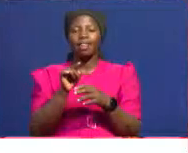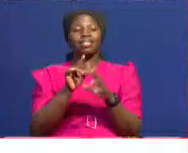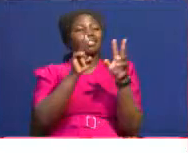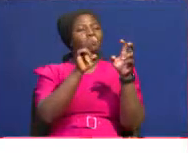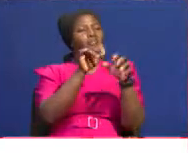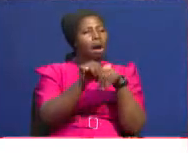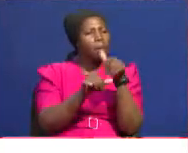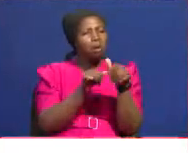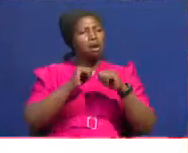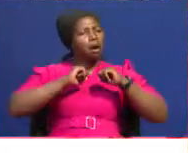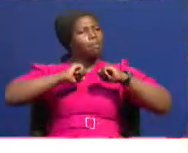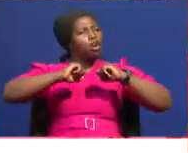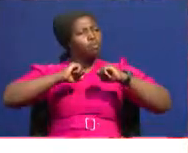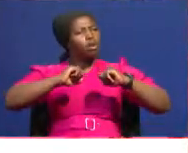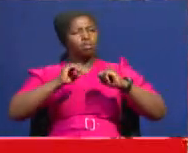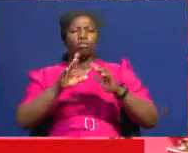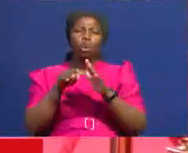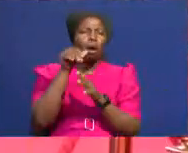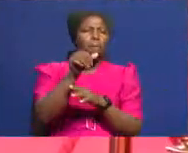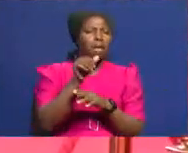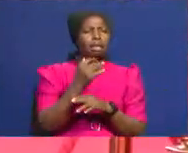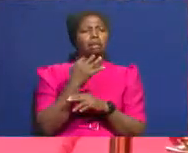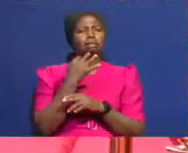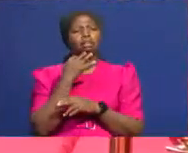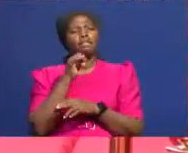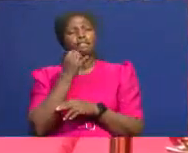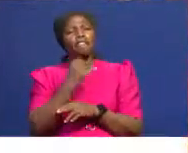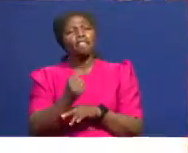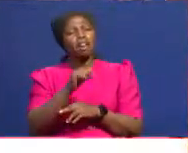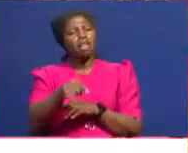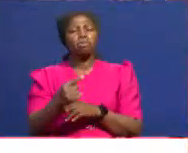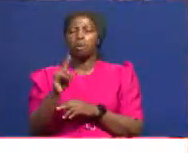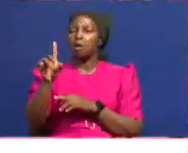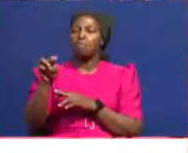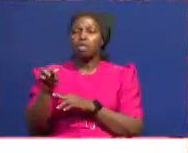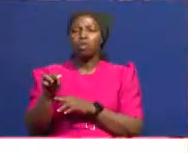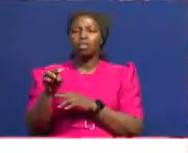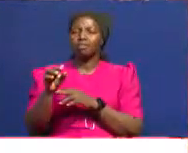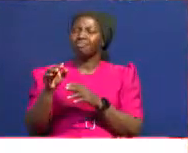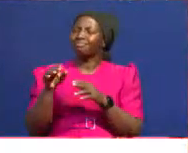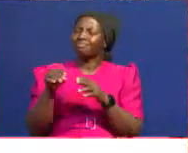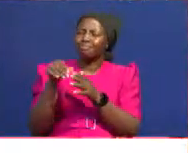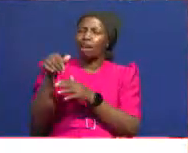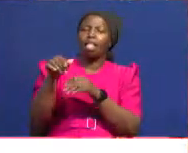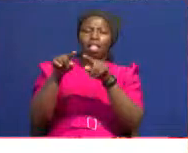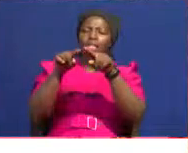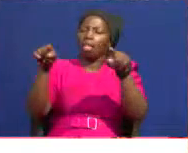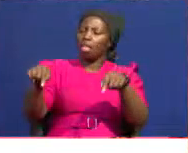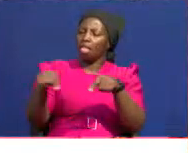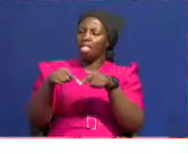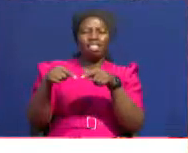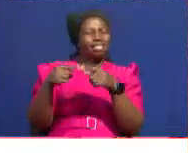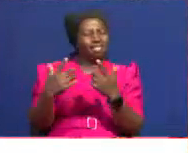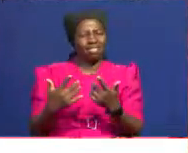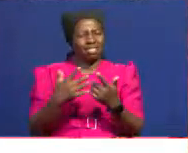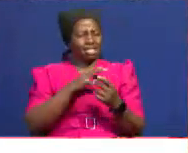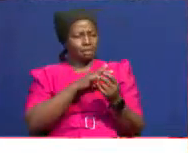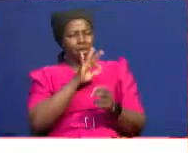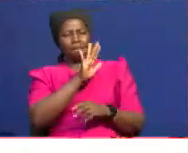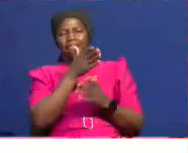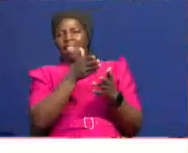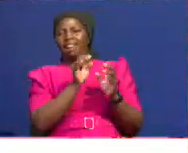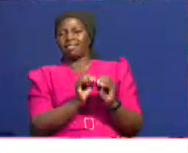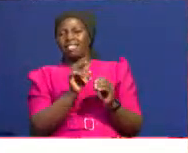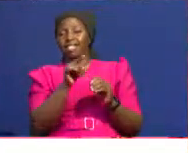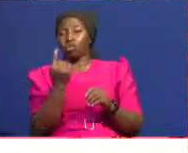casket ati mtu mkubwa 500,000, 1 million. His essence and spirit is no longer with us. This is a body which